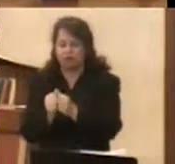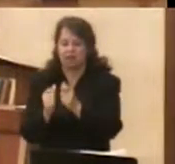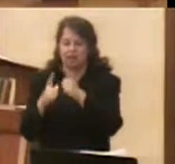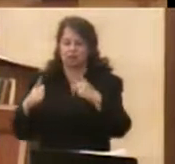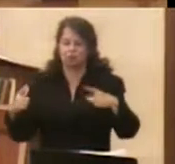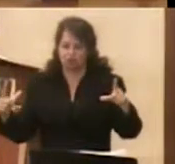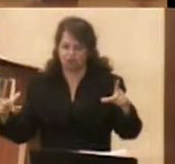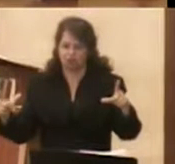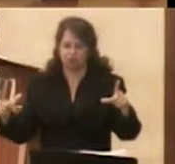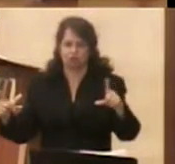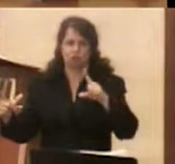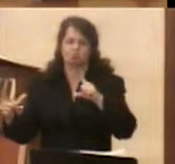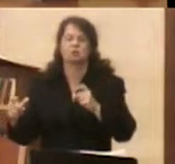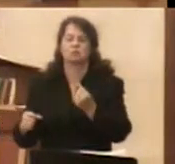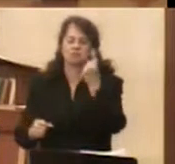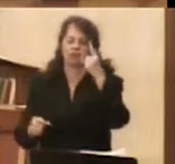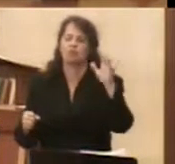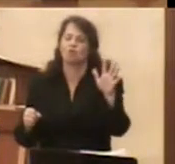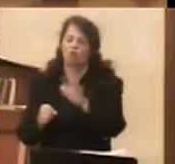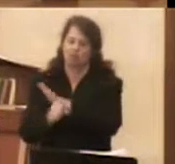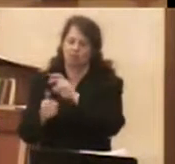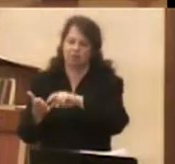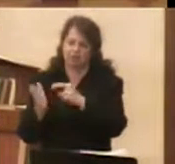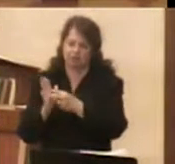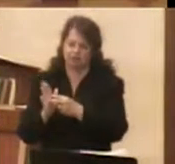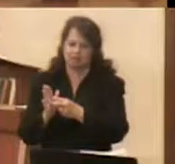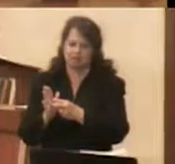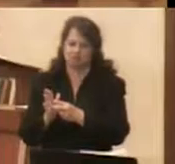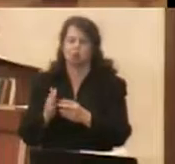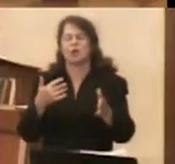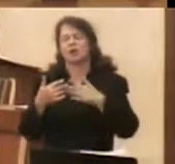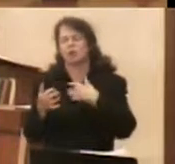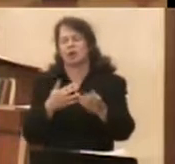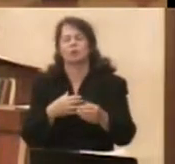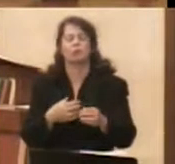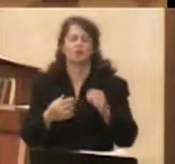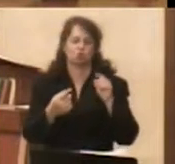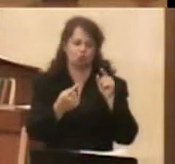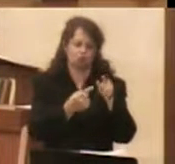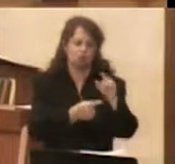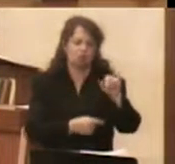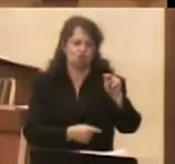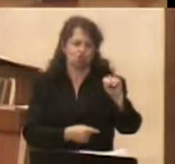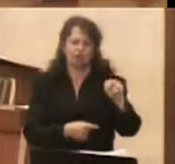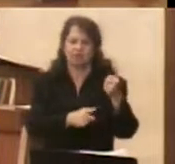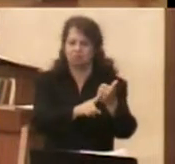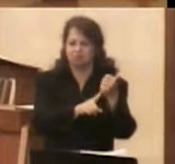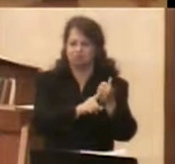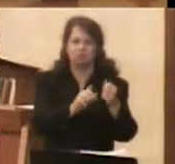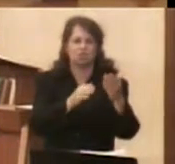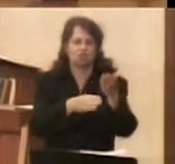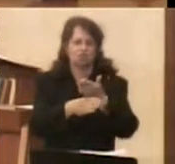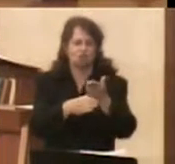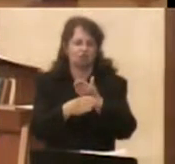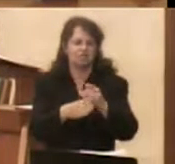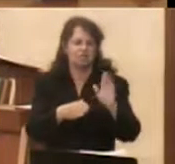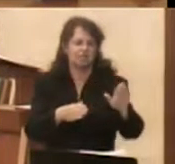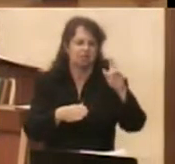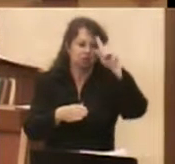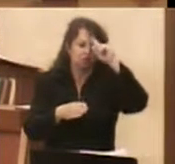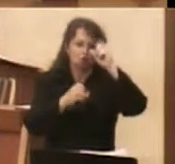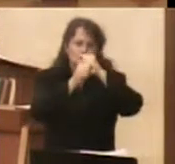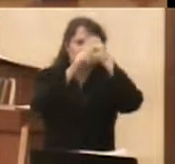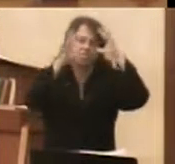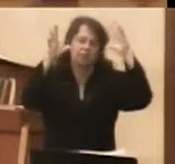it fully. So John shares with the church a dream, a vision that he